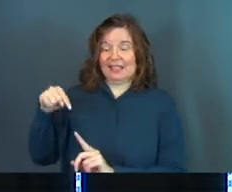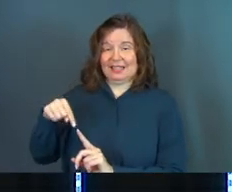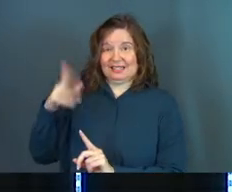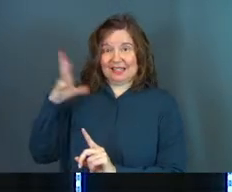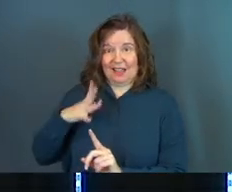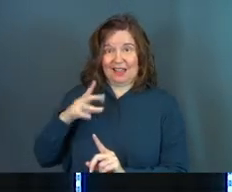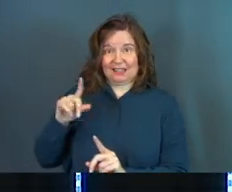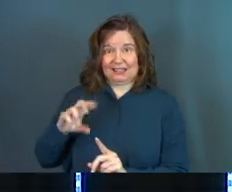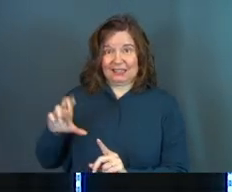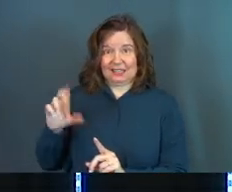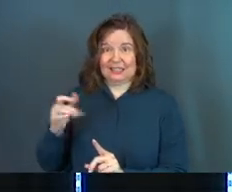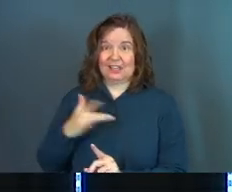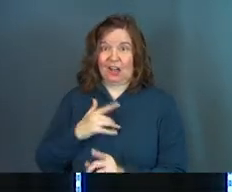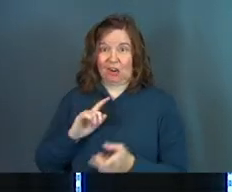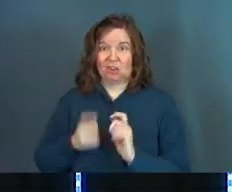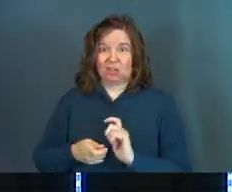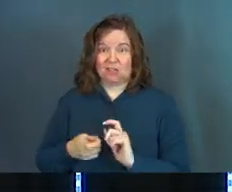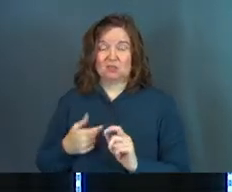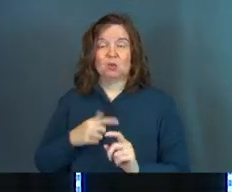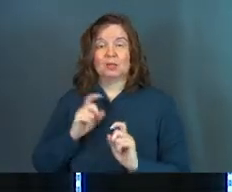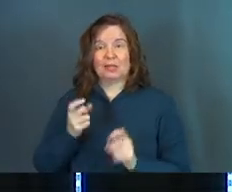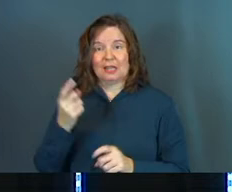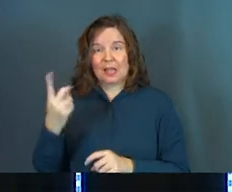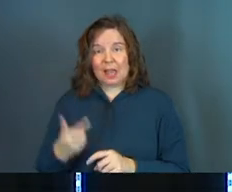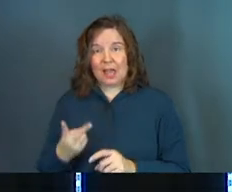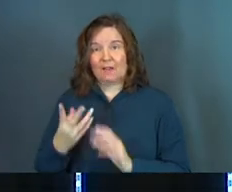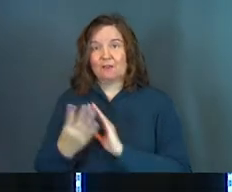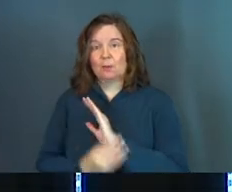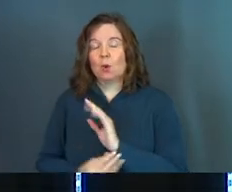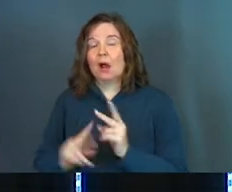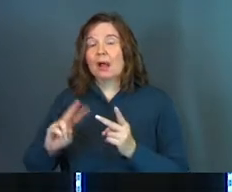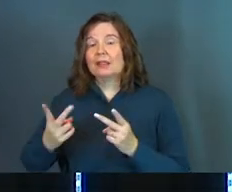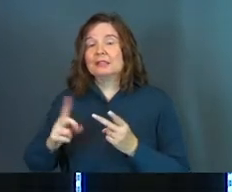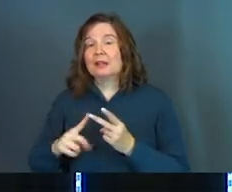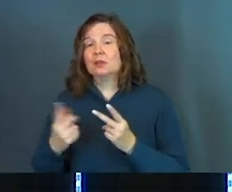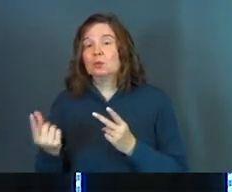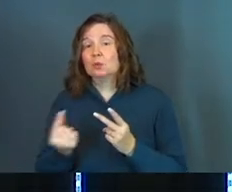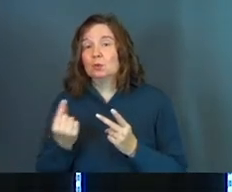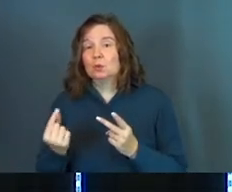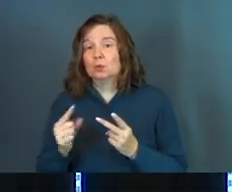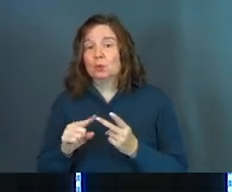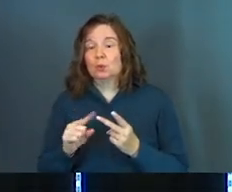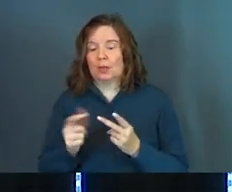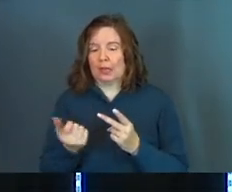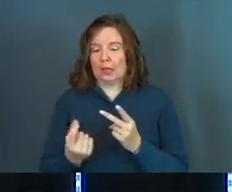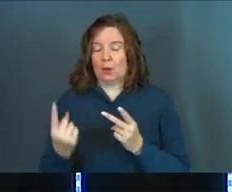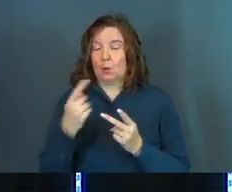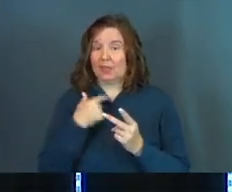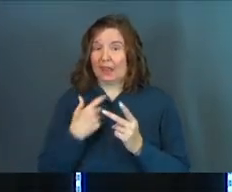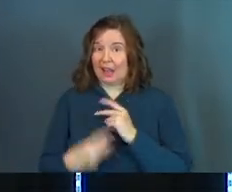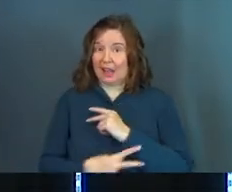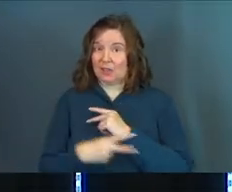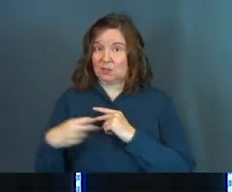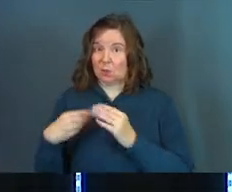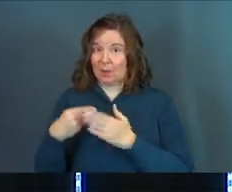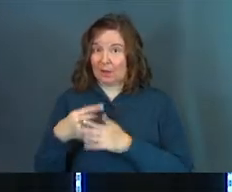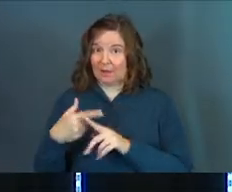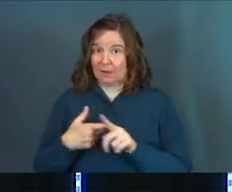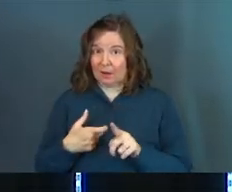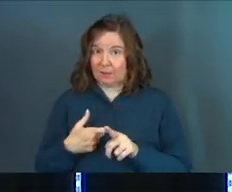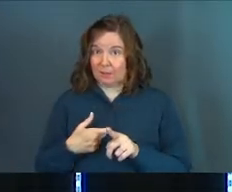this guy had the heart change. So he's going to give half to the poor. And then what's the second thing he's going to do? He said, anybody that I stole money